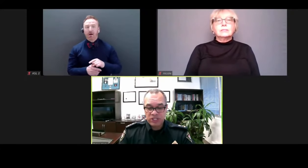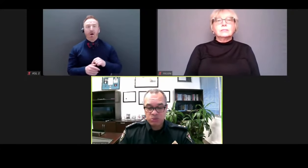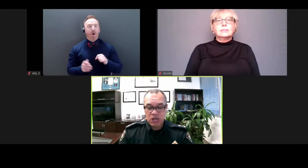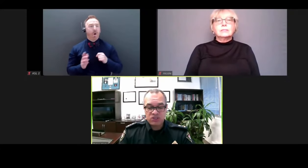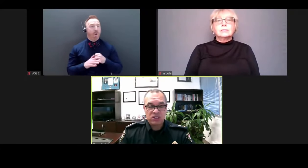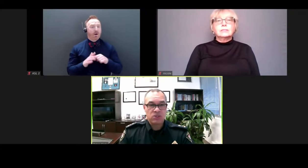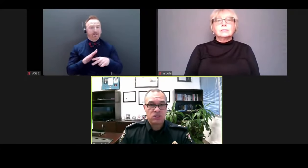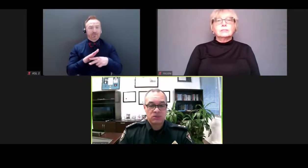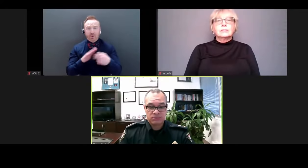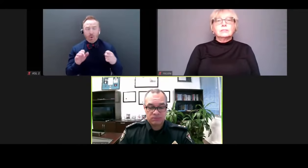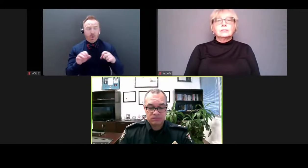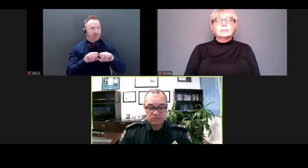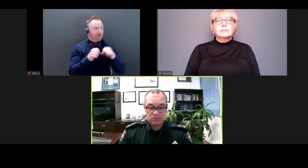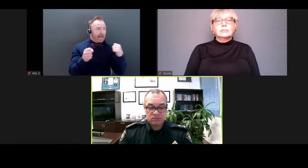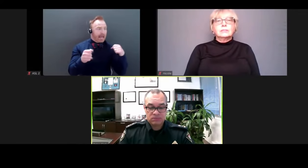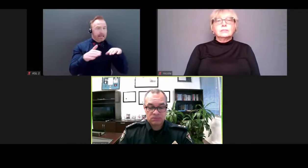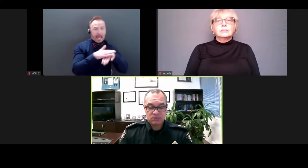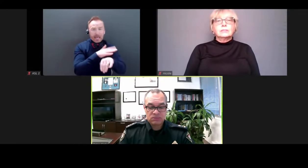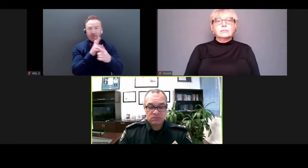you will face prosecution.